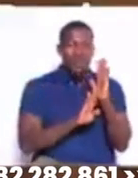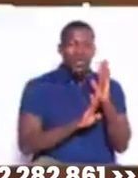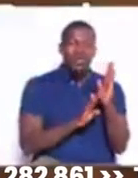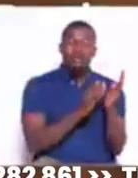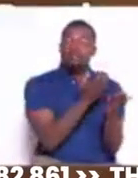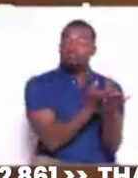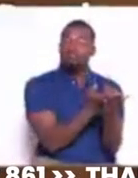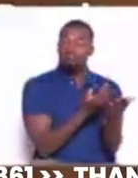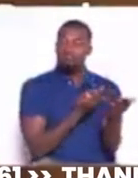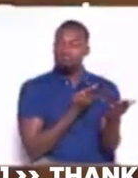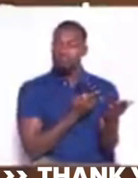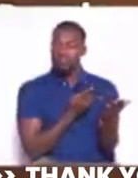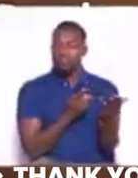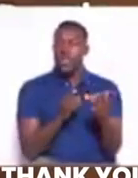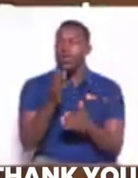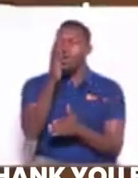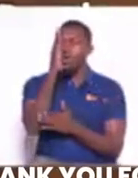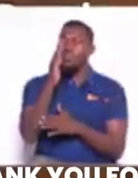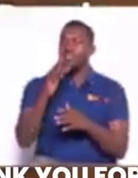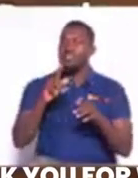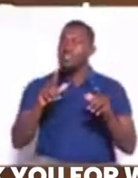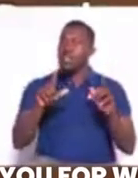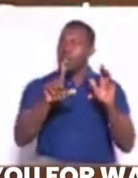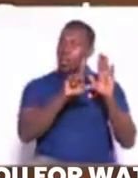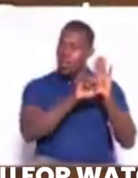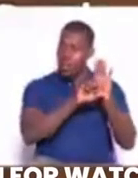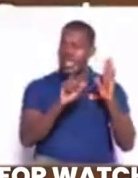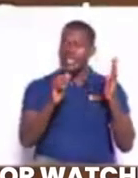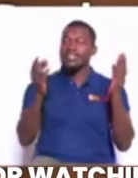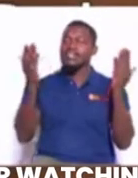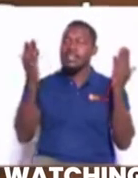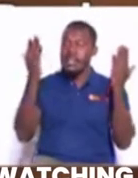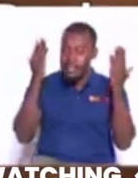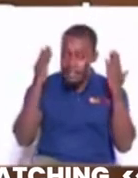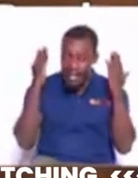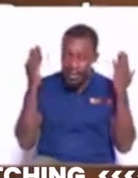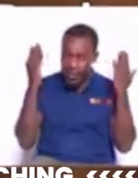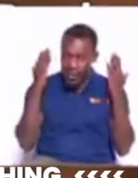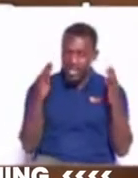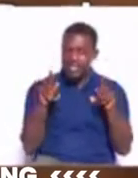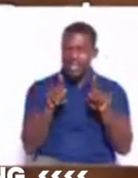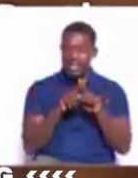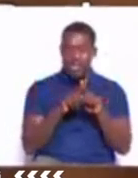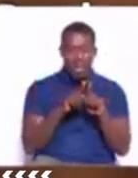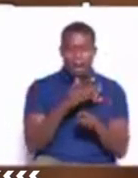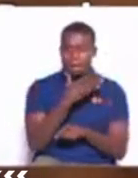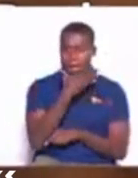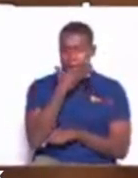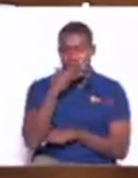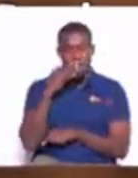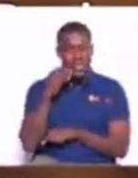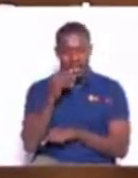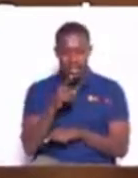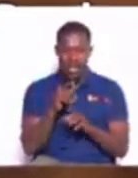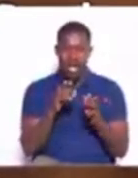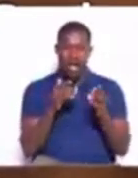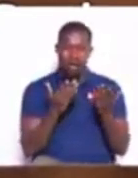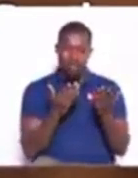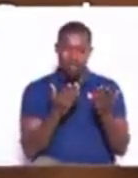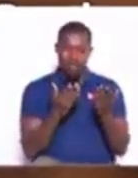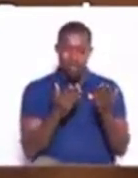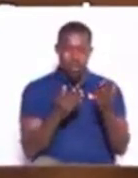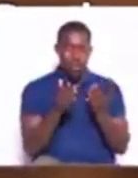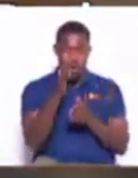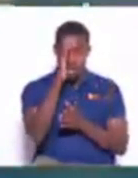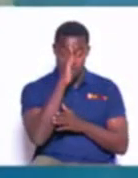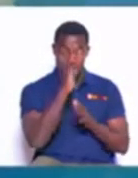God's law is his eternal moral standard by which he defines sin and establishes